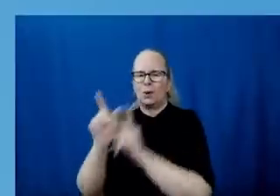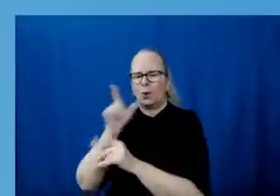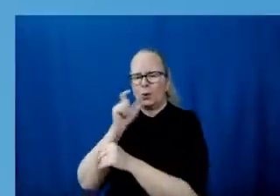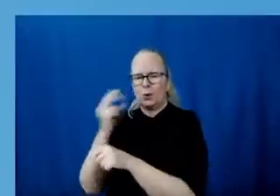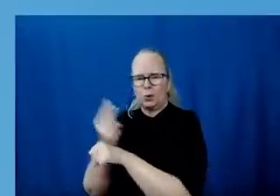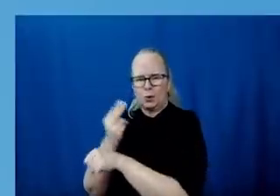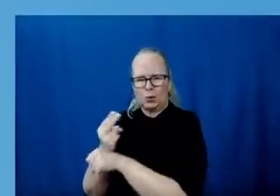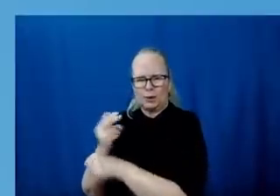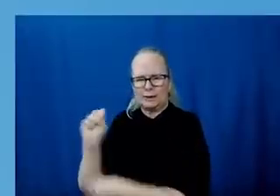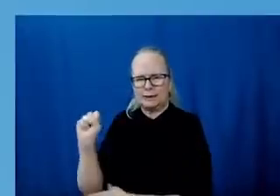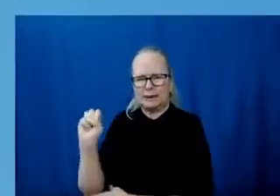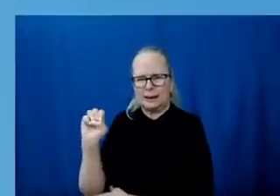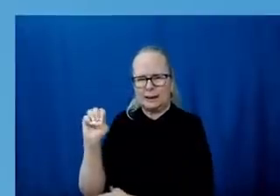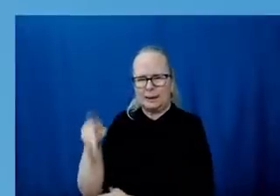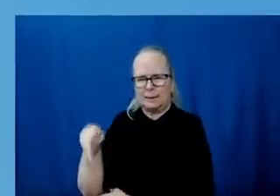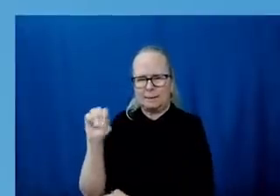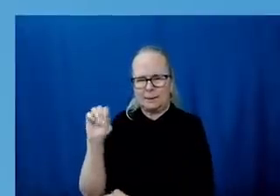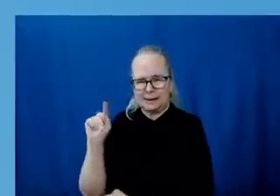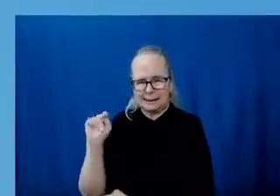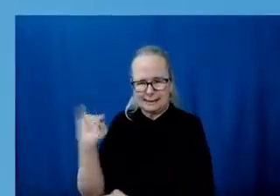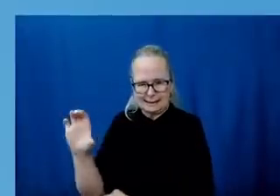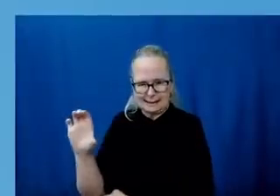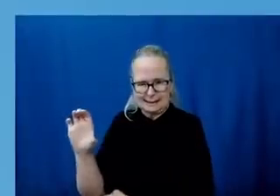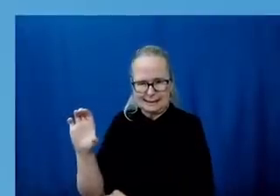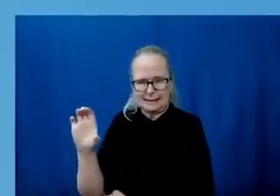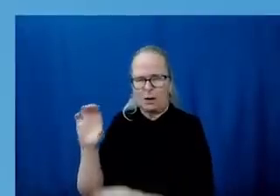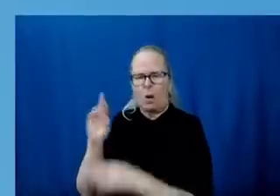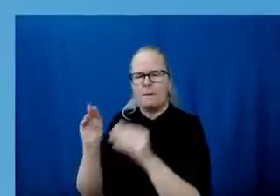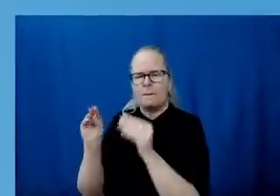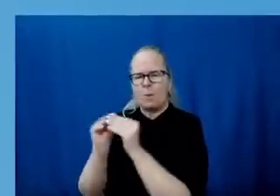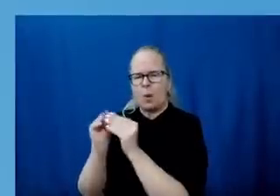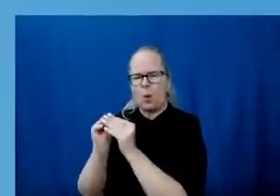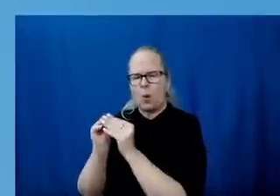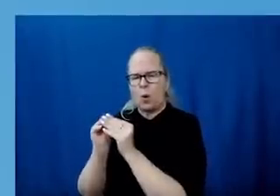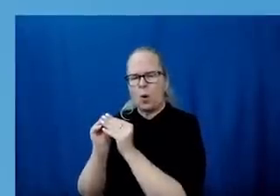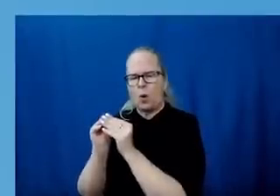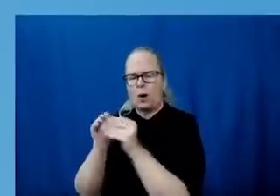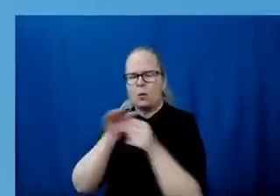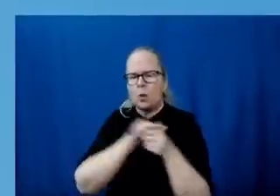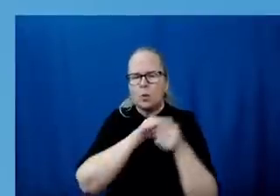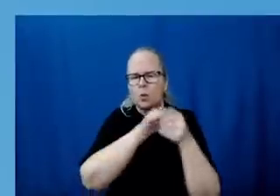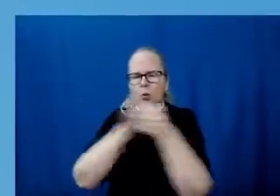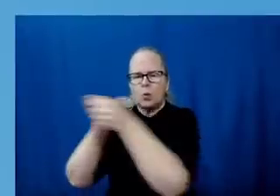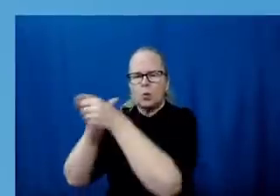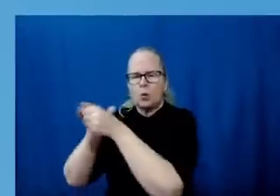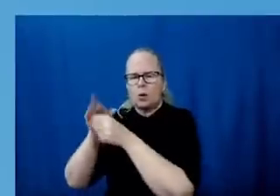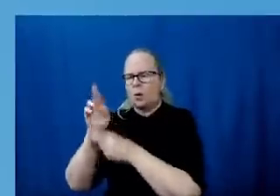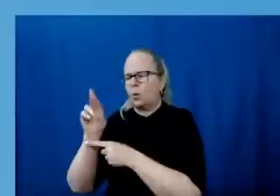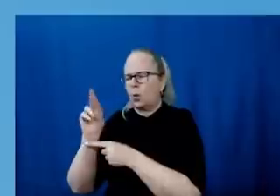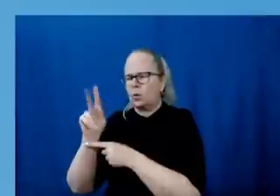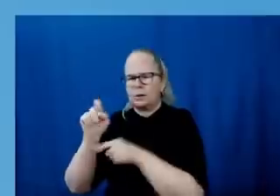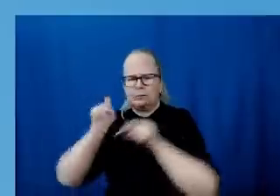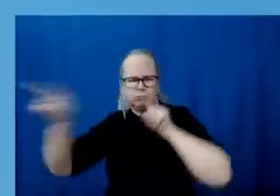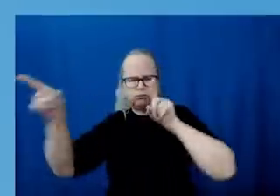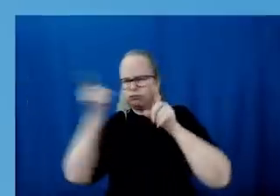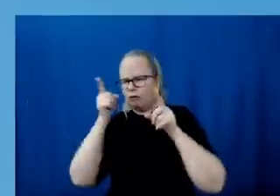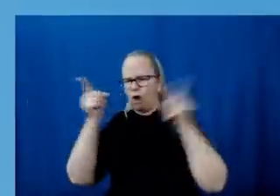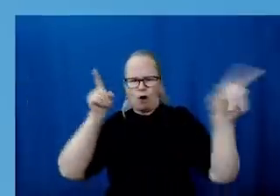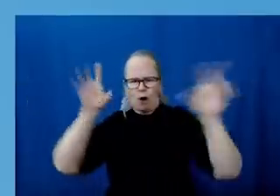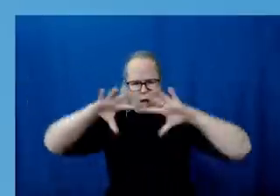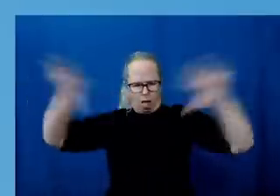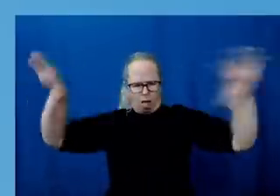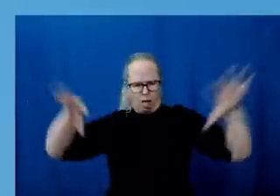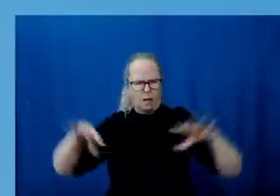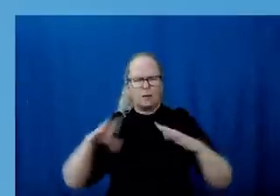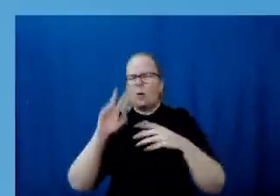those who in our province are on septic systems and more remote rural areas that don't have the same type